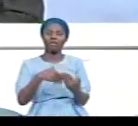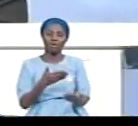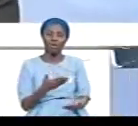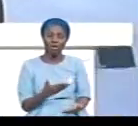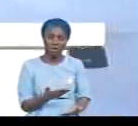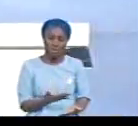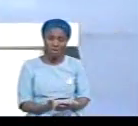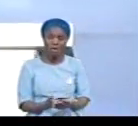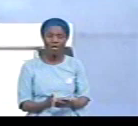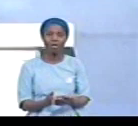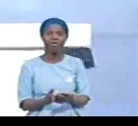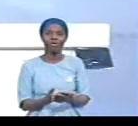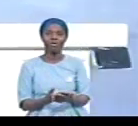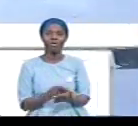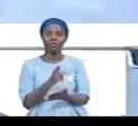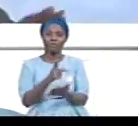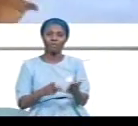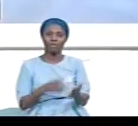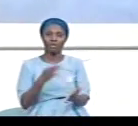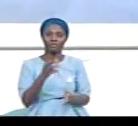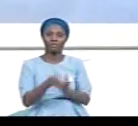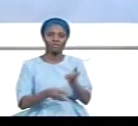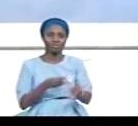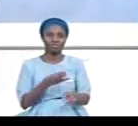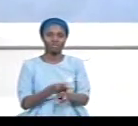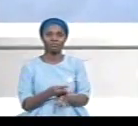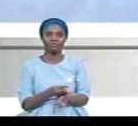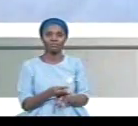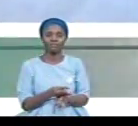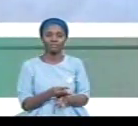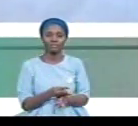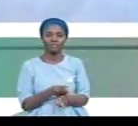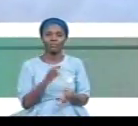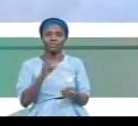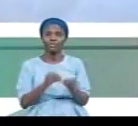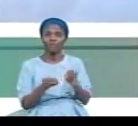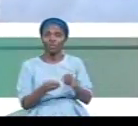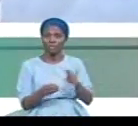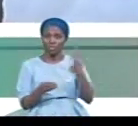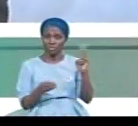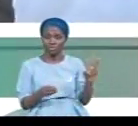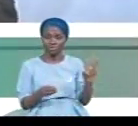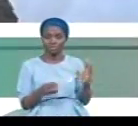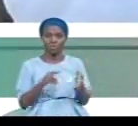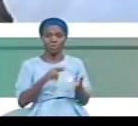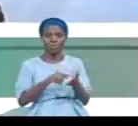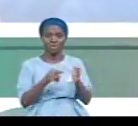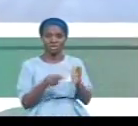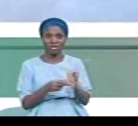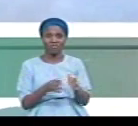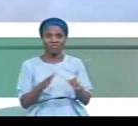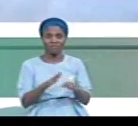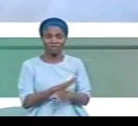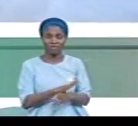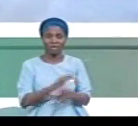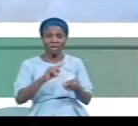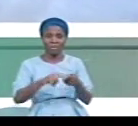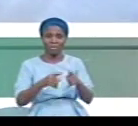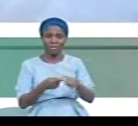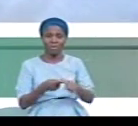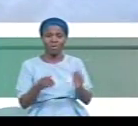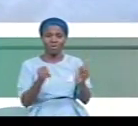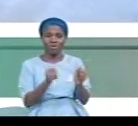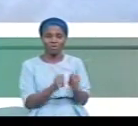Number two here, meaningful partnership with the same